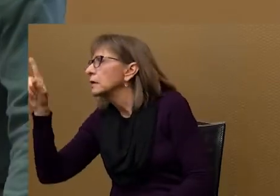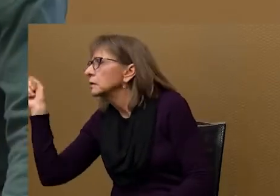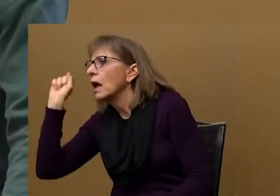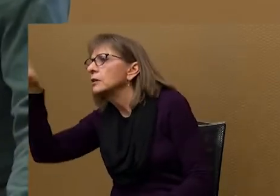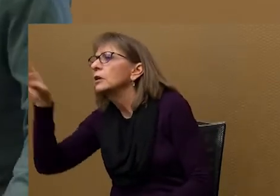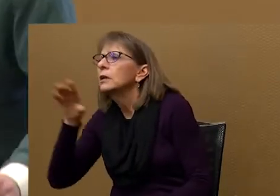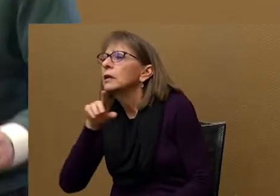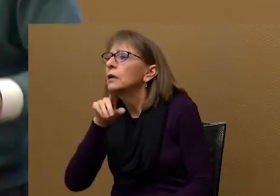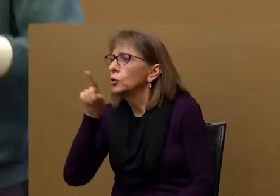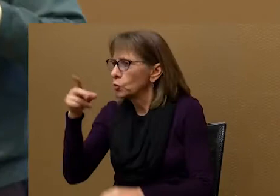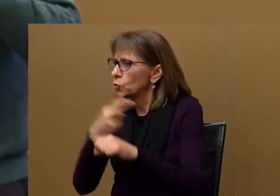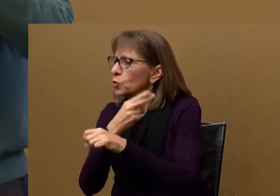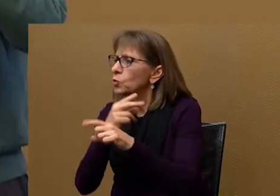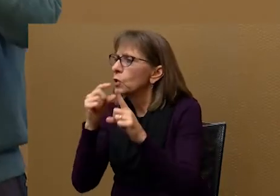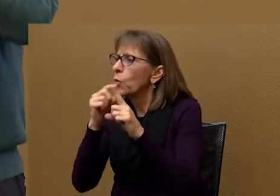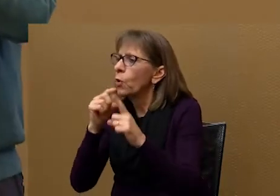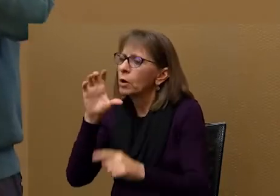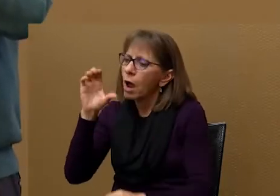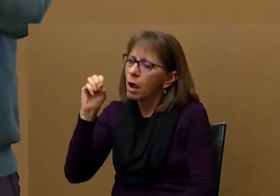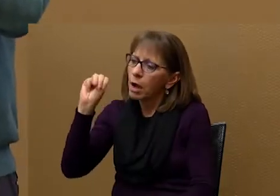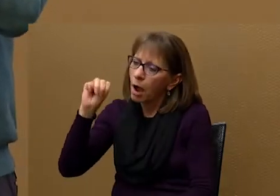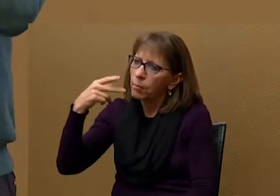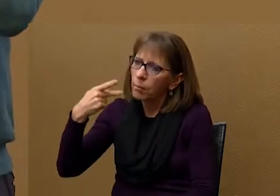term compulsive liar at school?